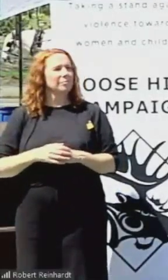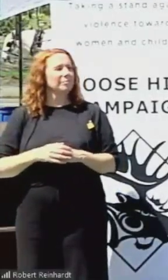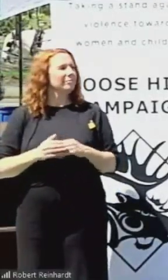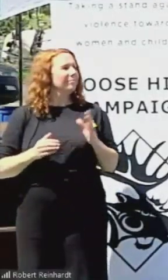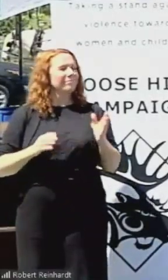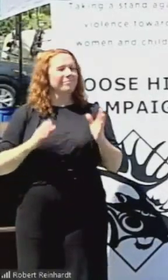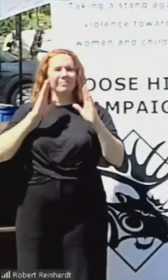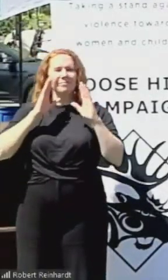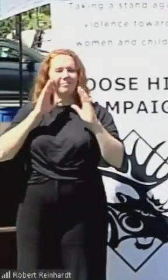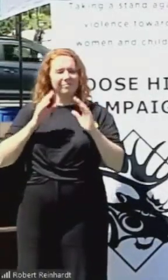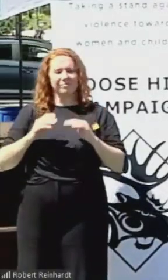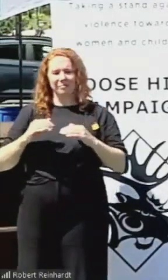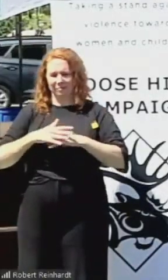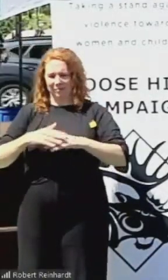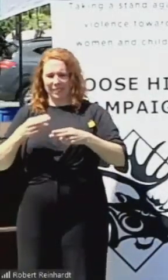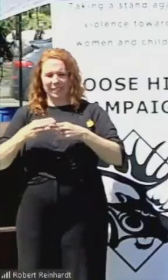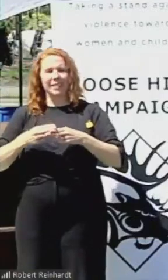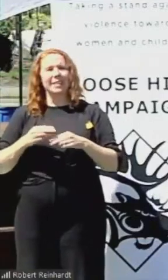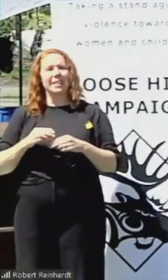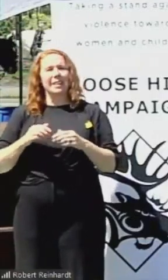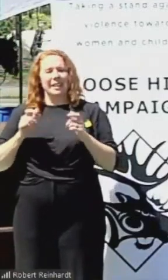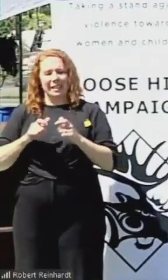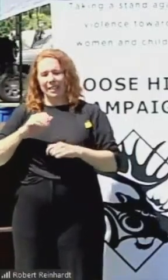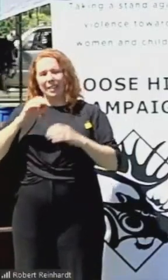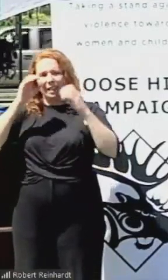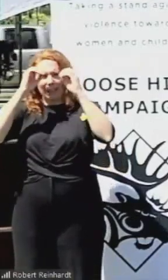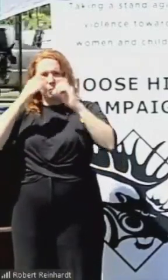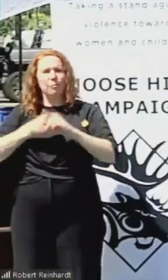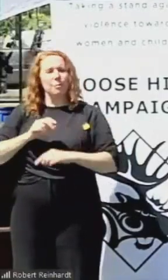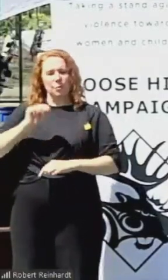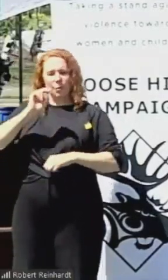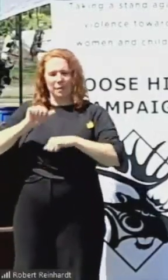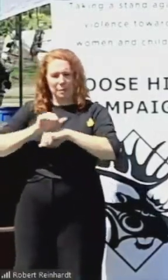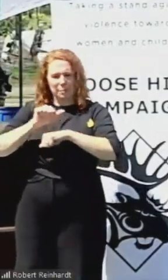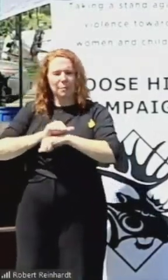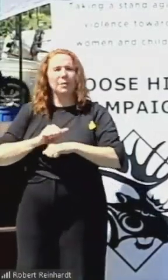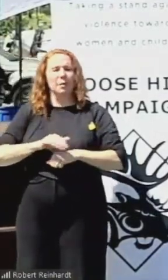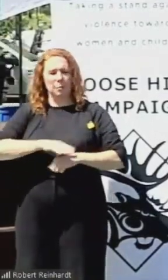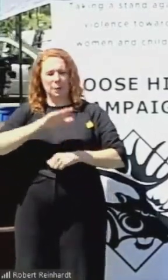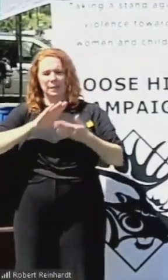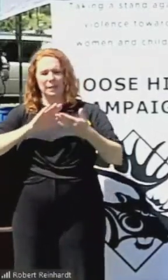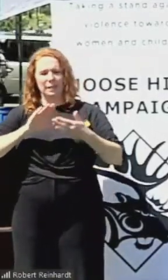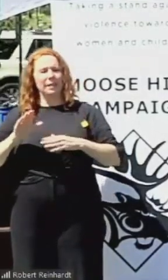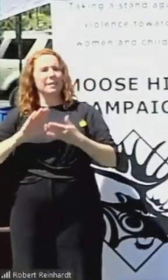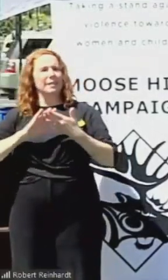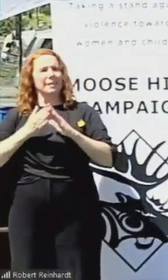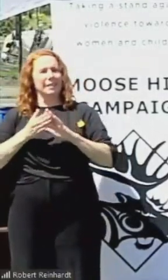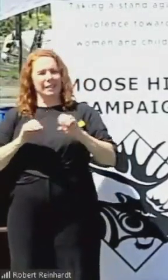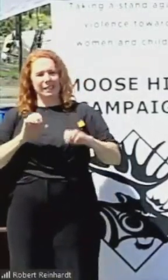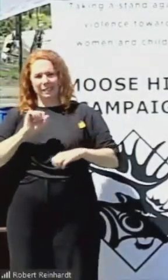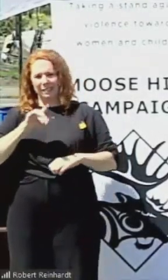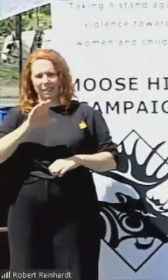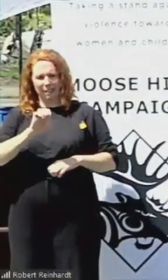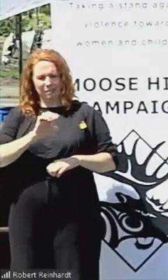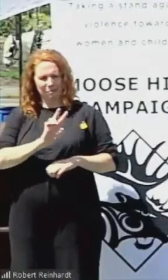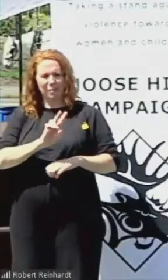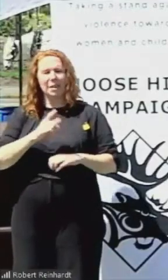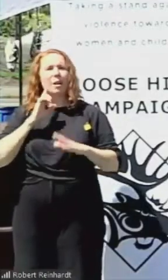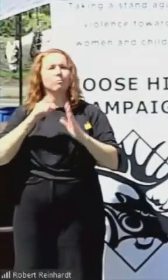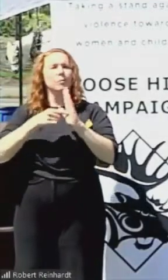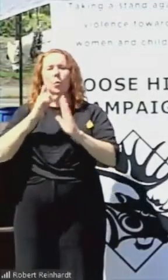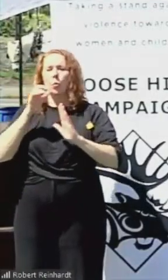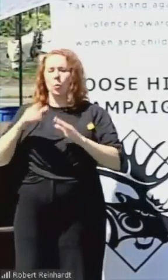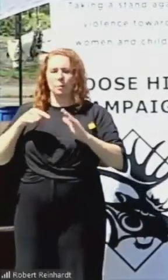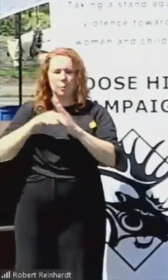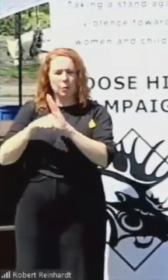Tansa, my name is Puchagohuhu, which is Little Owl. I'm from northern Alberta. I've been raised in the downtown east side. I'm here to represent the ones that were